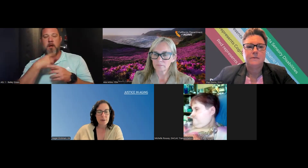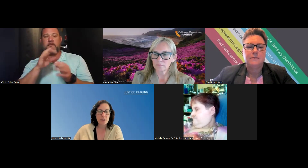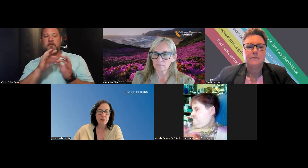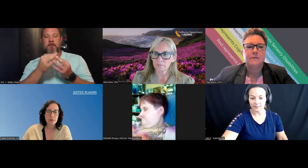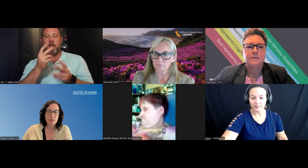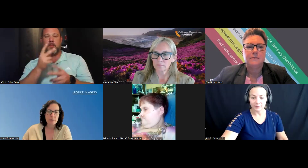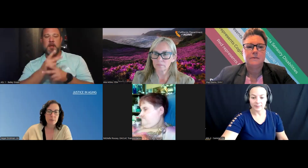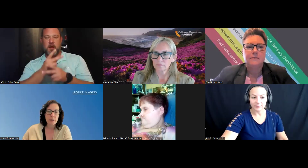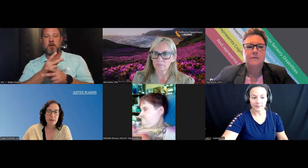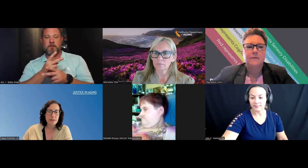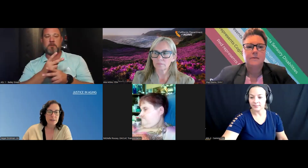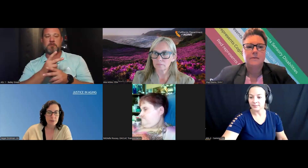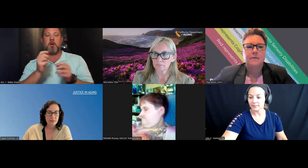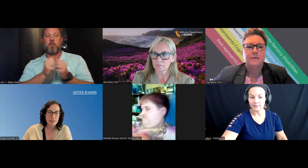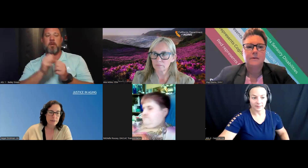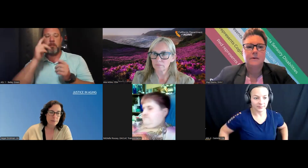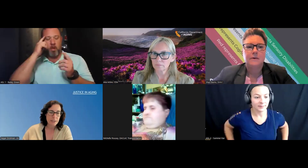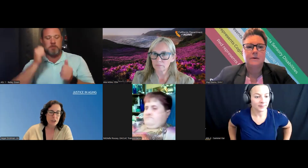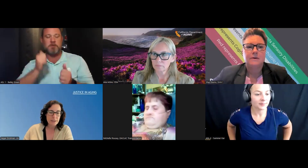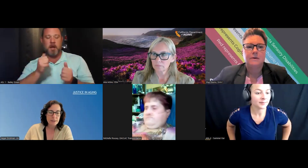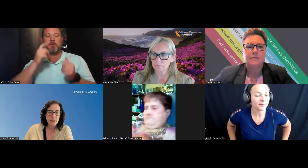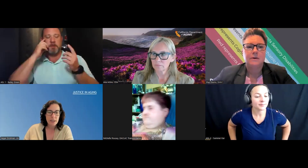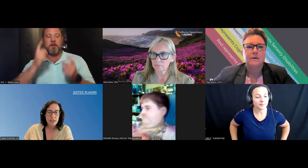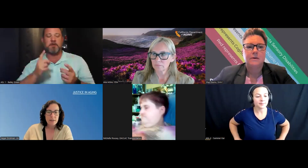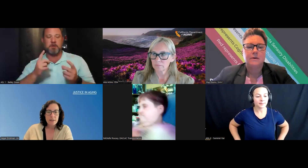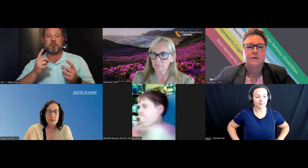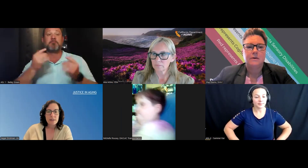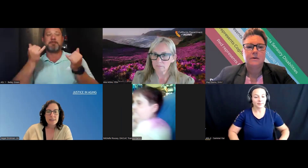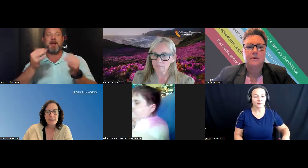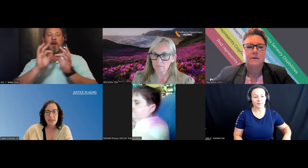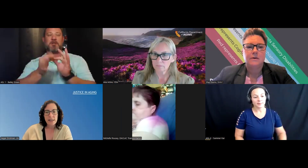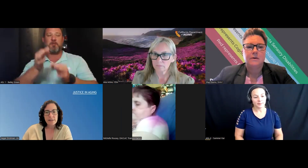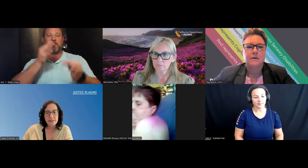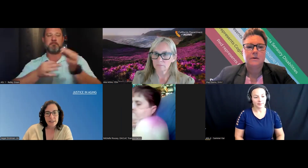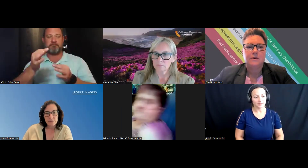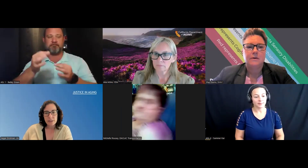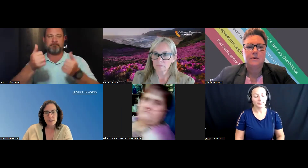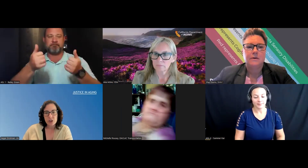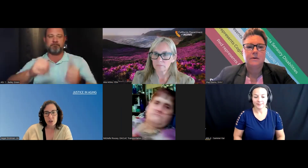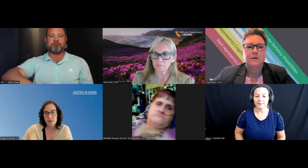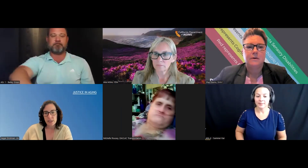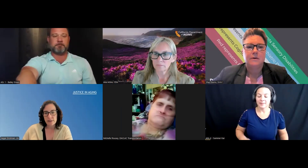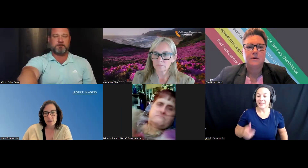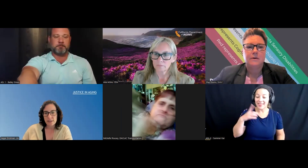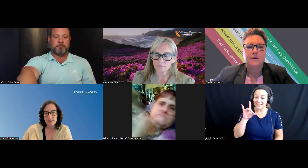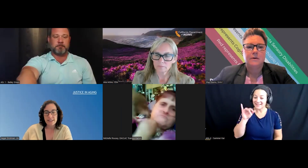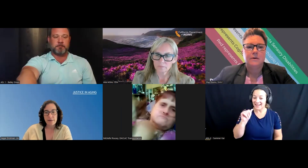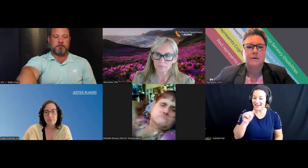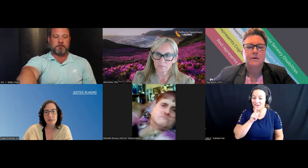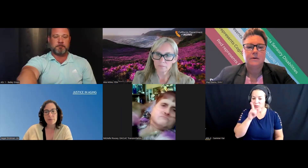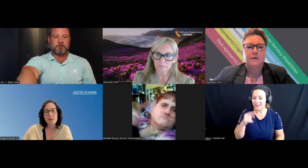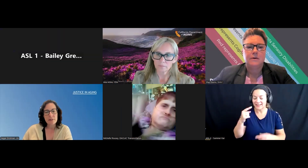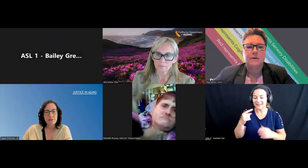and especially those with Alzheimer's and other dementias. The CDA data really is showing that it's the